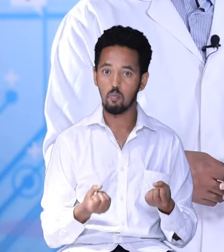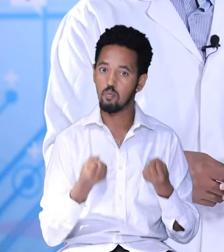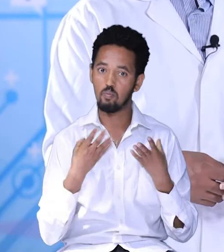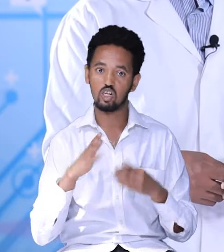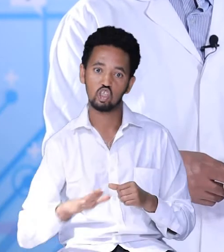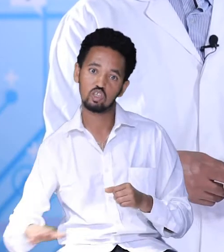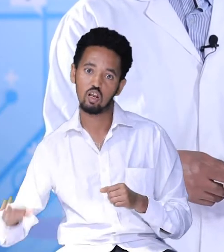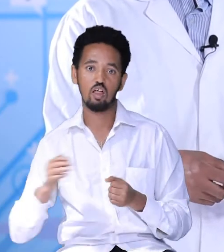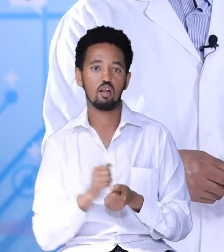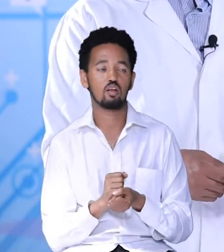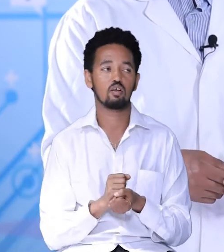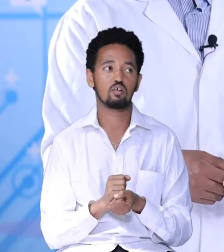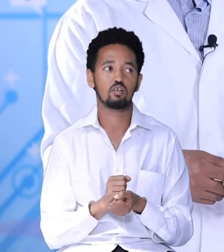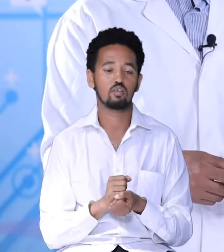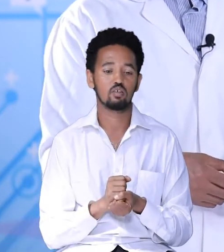children.